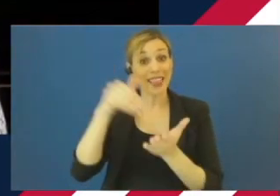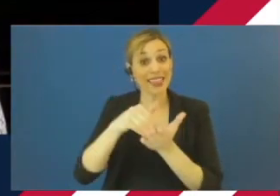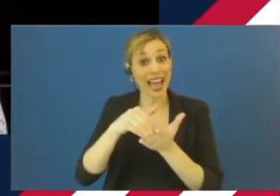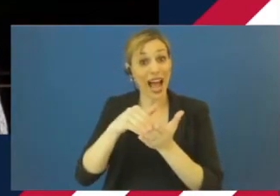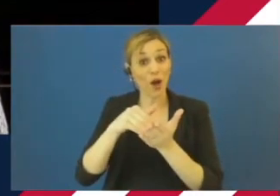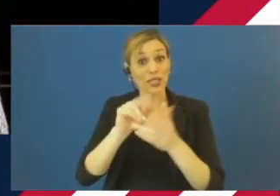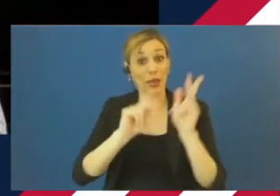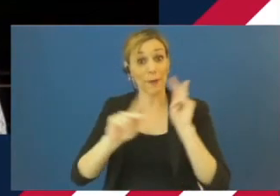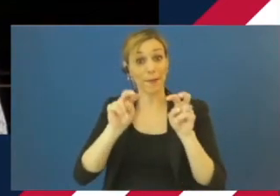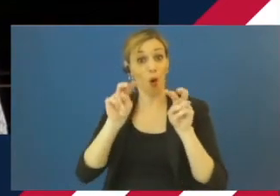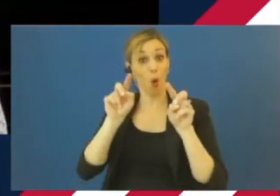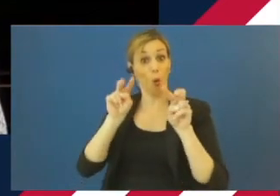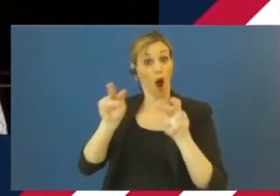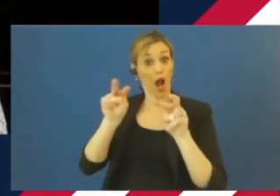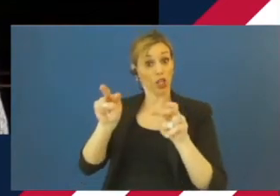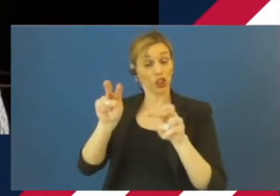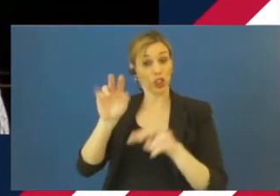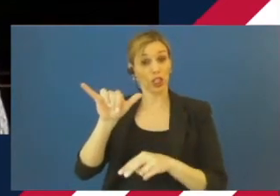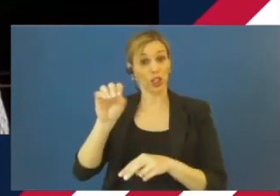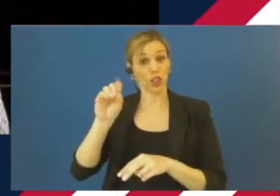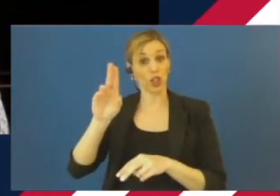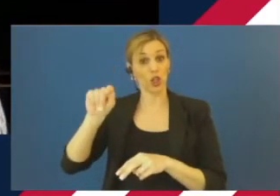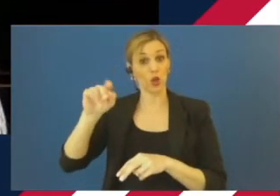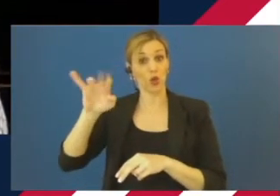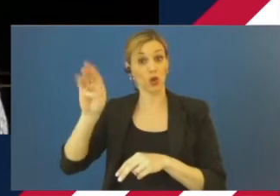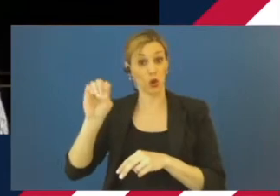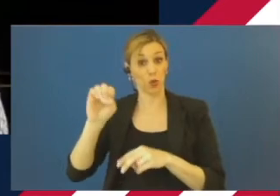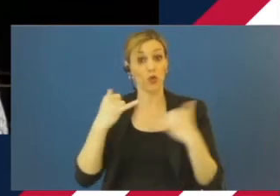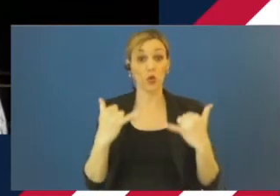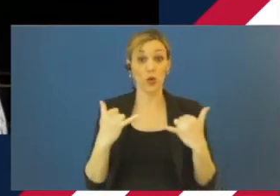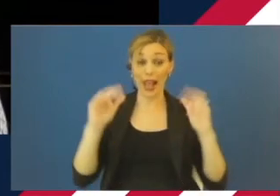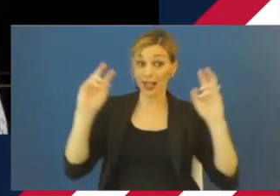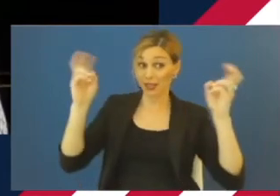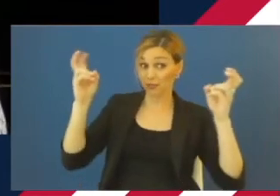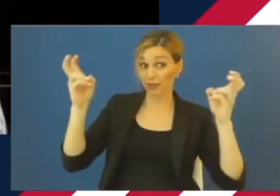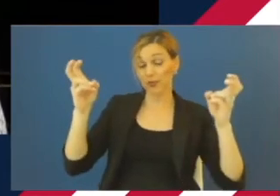on restoring the soul of America. Joe Biden's vision for